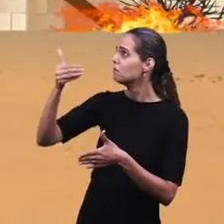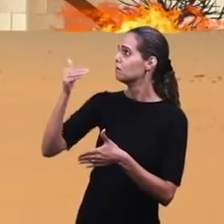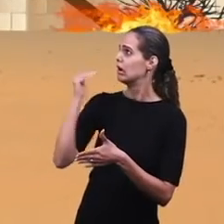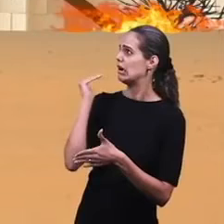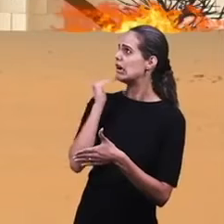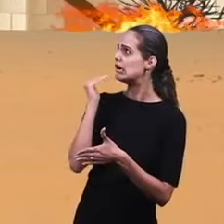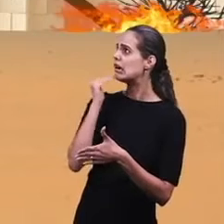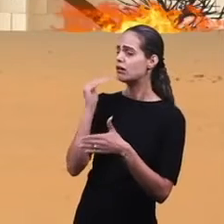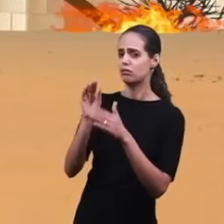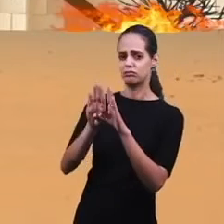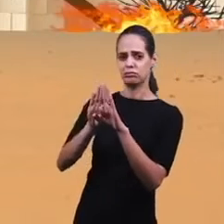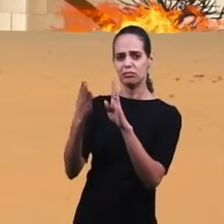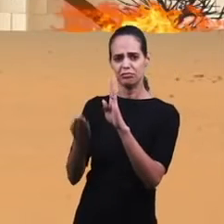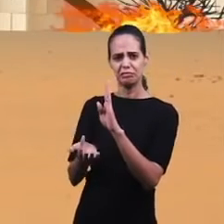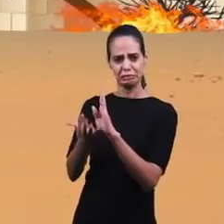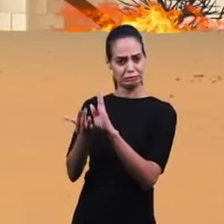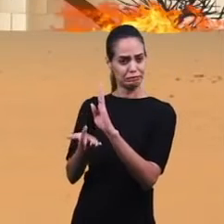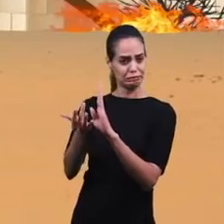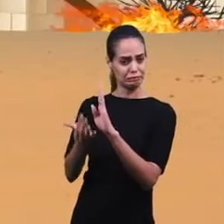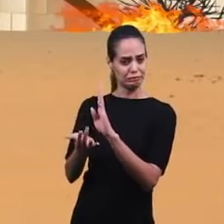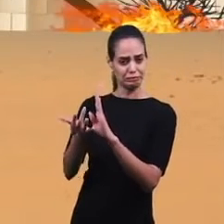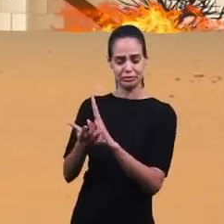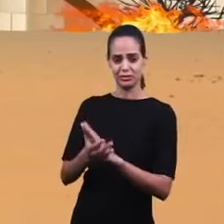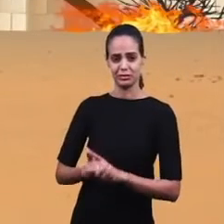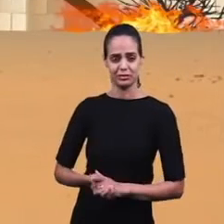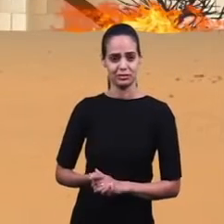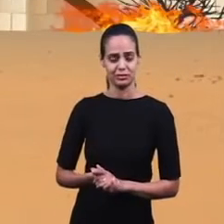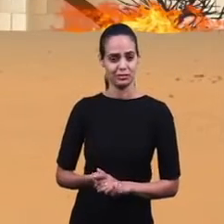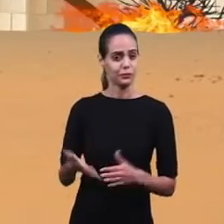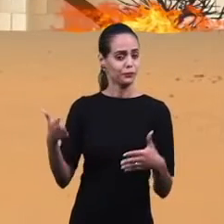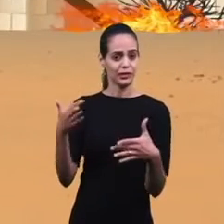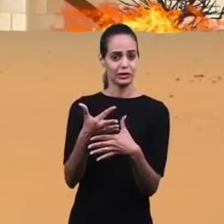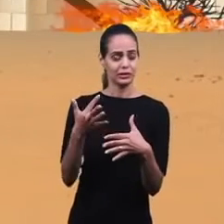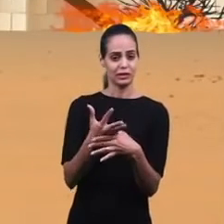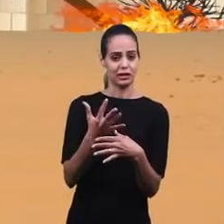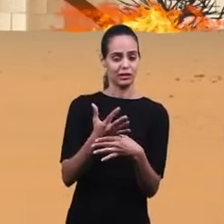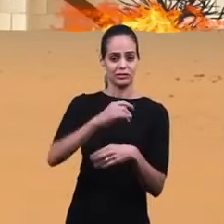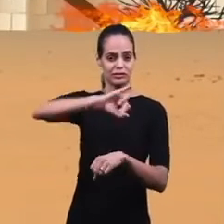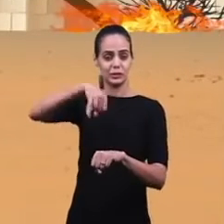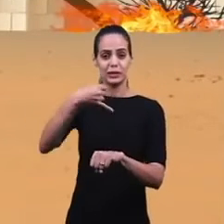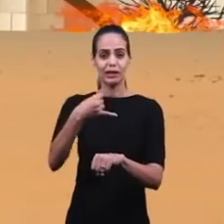There was no more sounds of children playing, parties that happened.